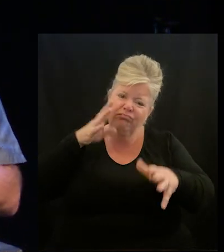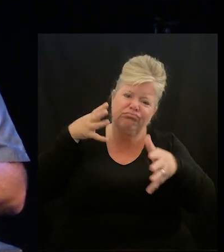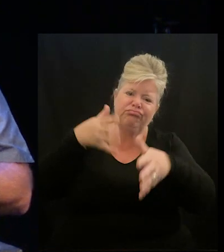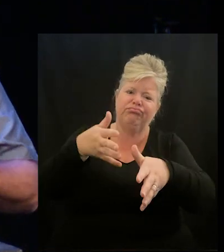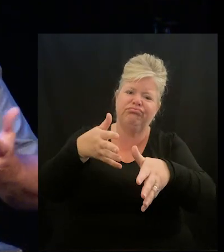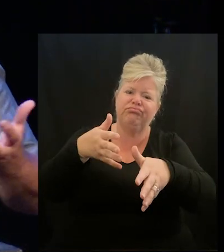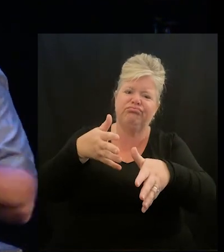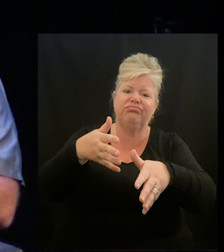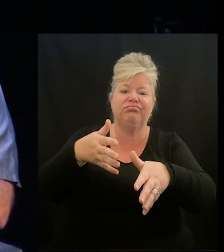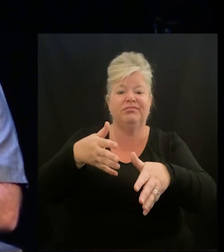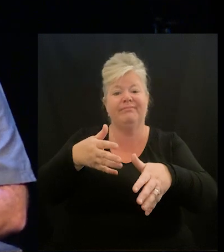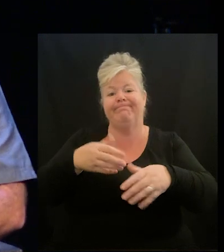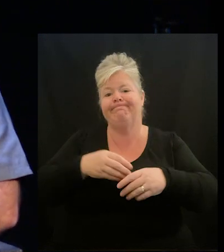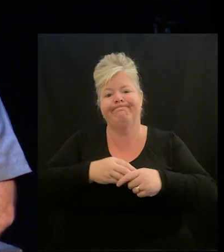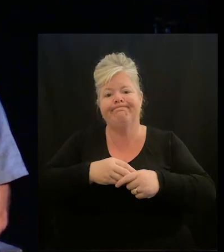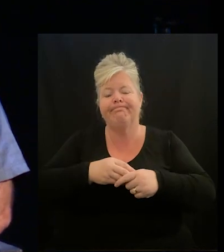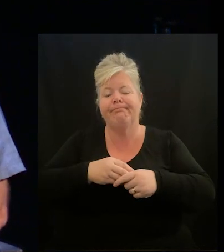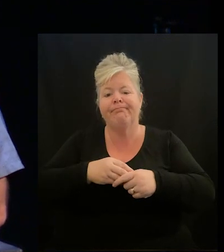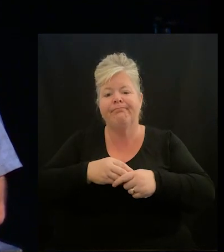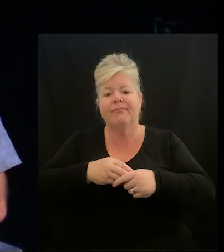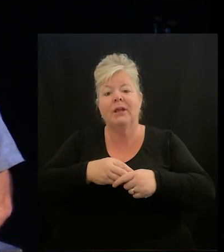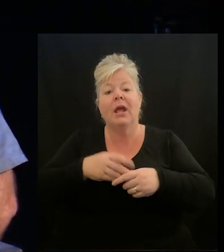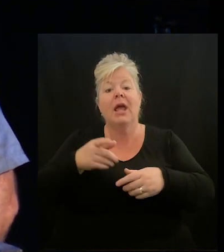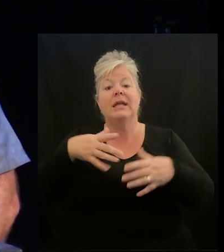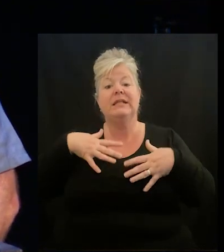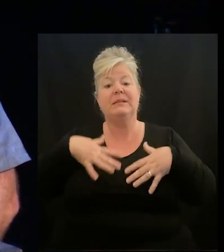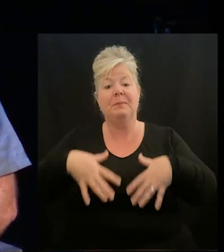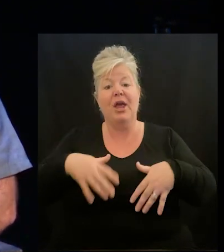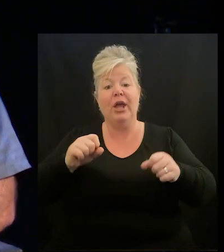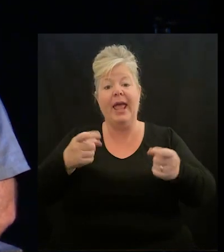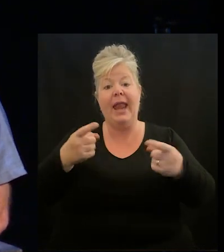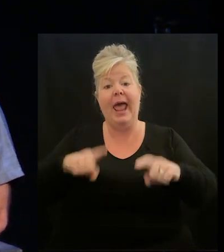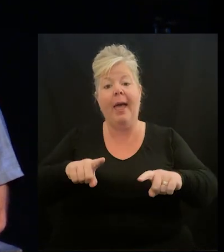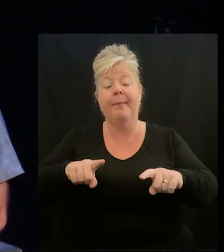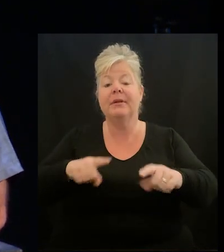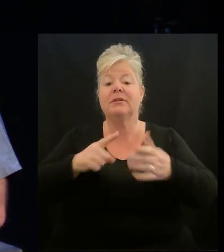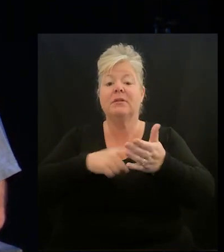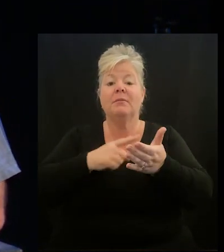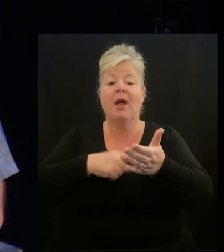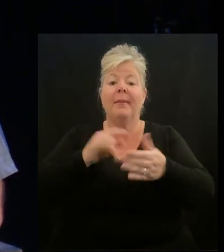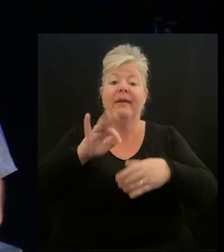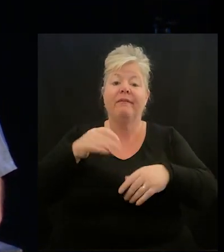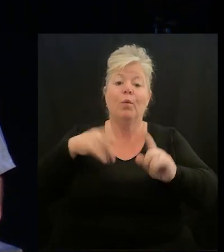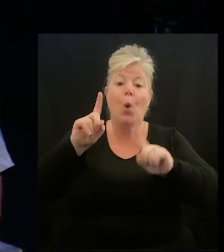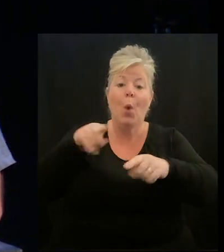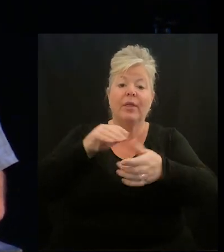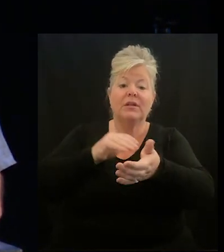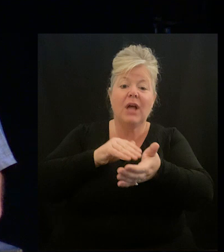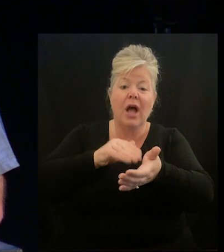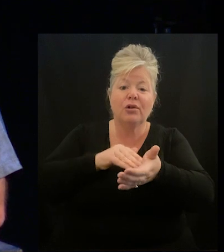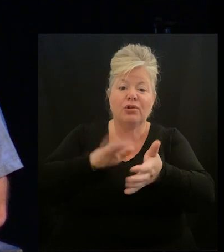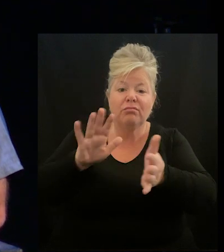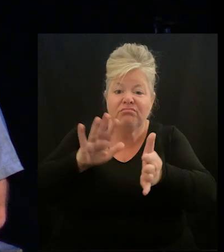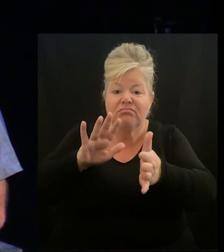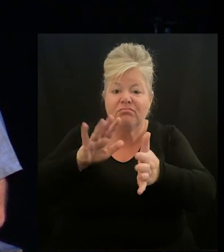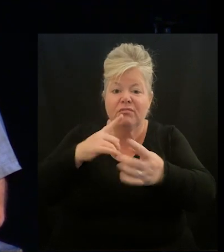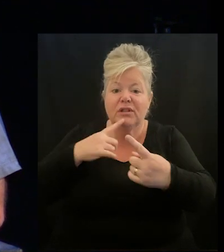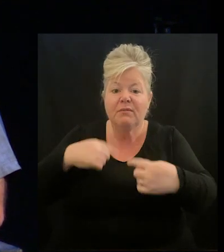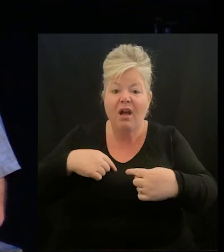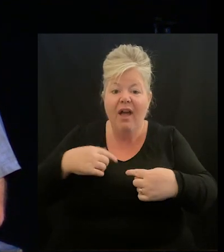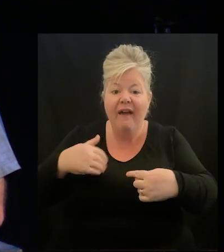This type of thing can happen. Falling into despair can happen when you go for a routine physical and cancer pops